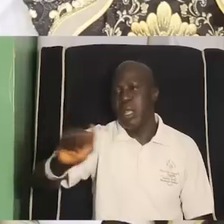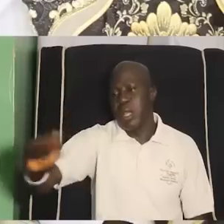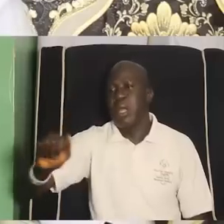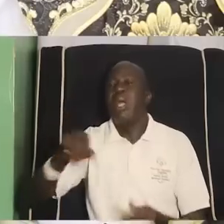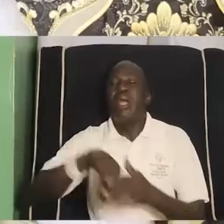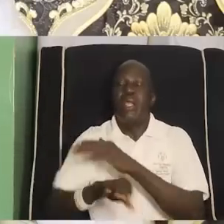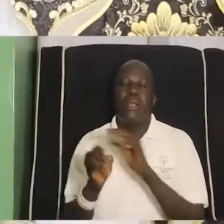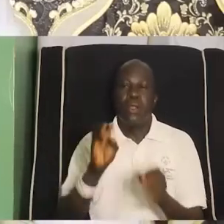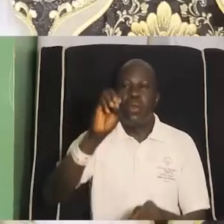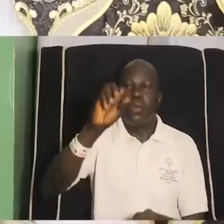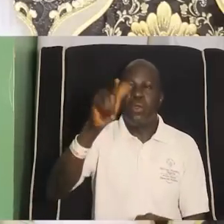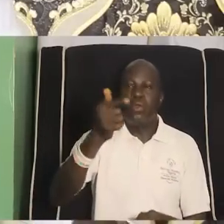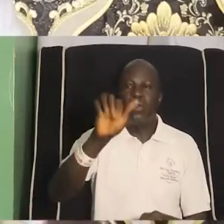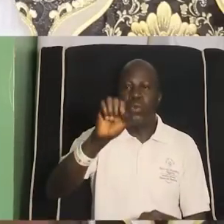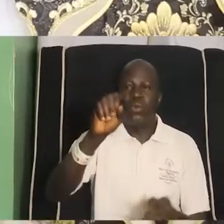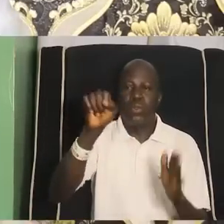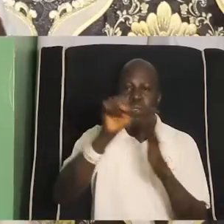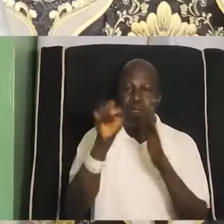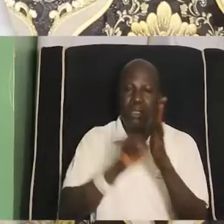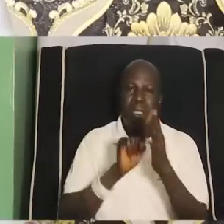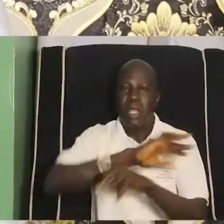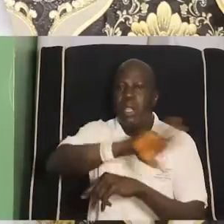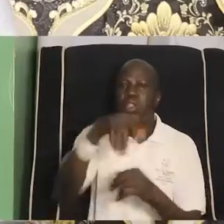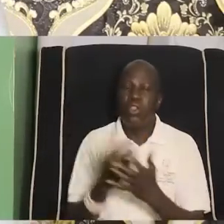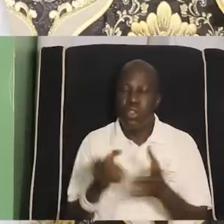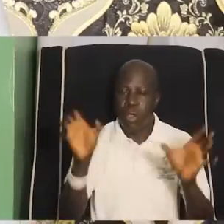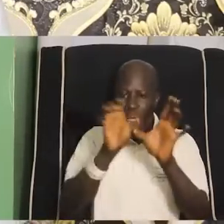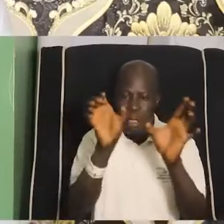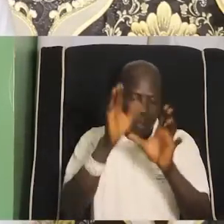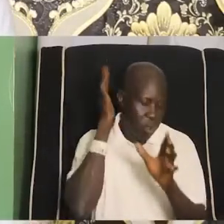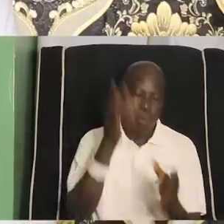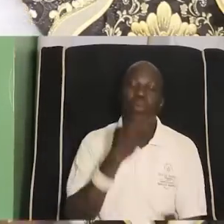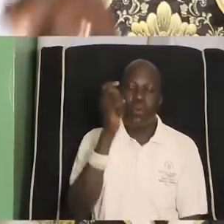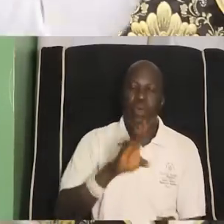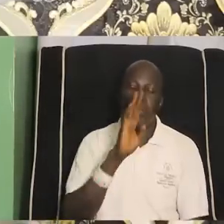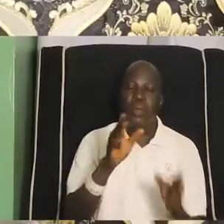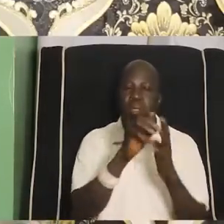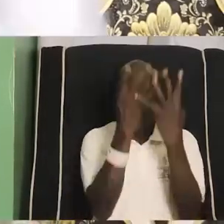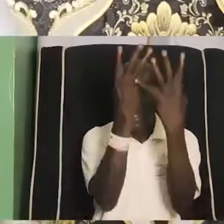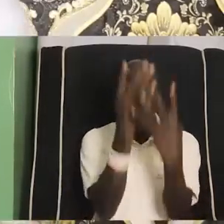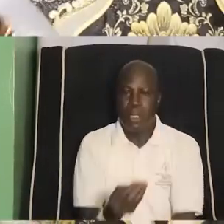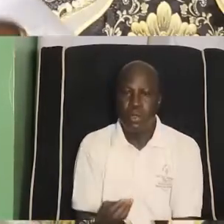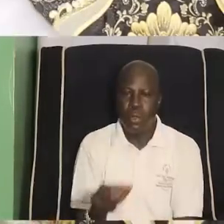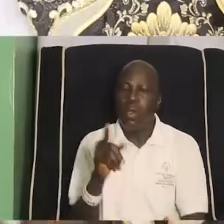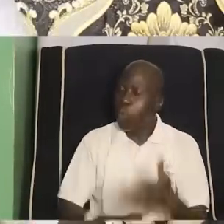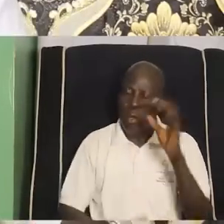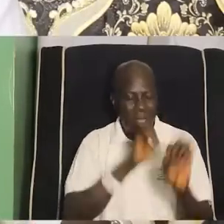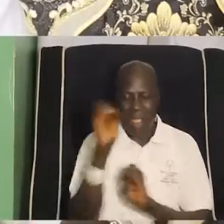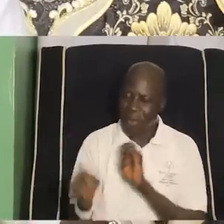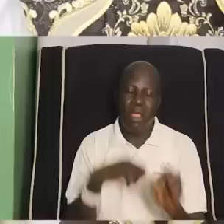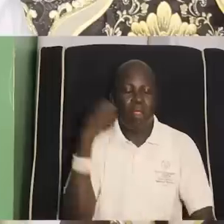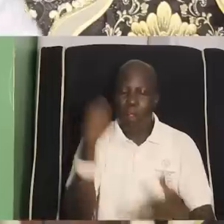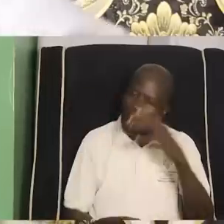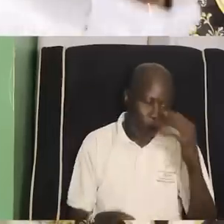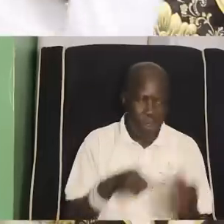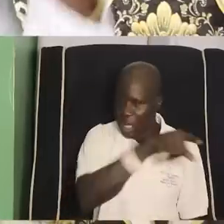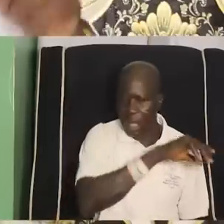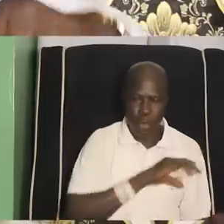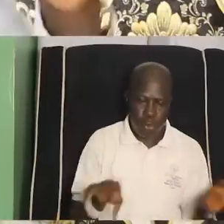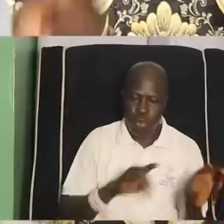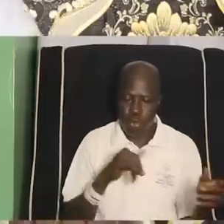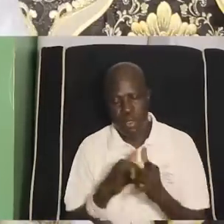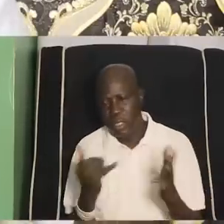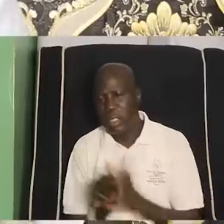fún àwọn ènìyàn. They will even share oil for you. Bẹ́ẹ̀ ni ọ̀rọ̀ ẹ gbọ́dọ̀ gbọ́ ni. Your case must be settled. Ìdí ọ̀rọ̀ ẹ bá ná mi náà ni mo máa ṣe. Whatever it will cost me, your case I will. Ìwọ ni